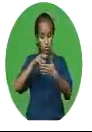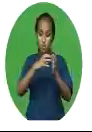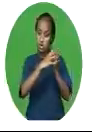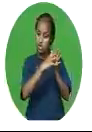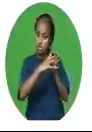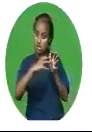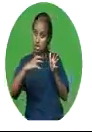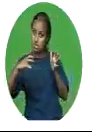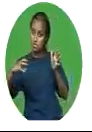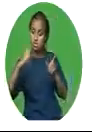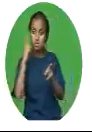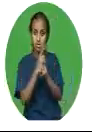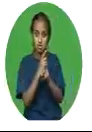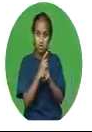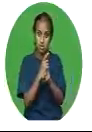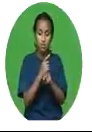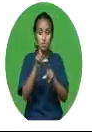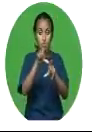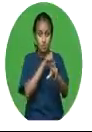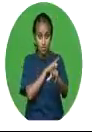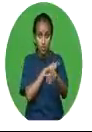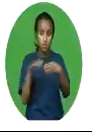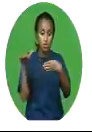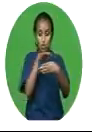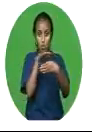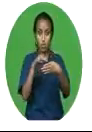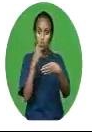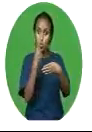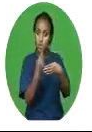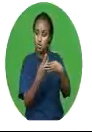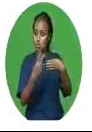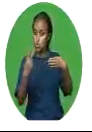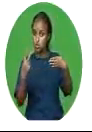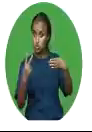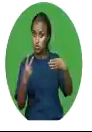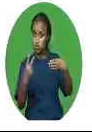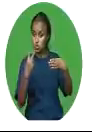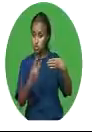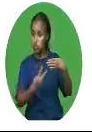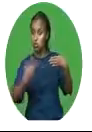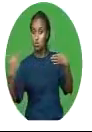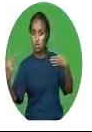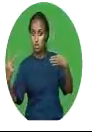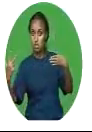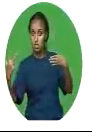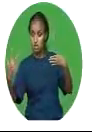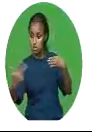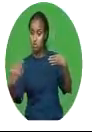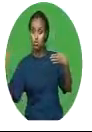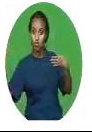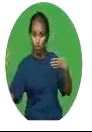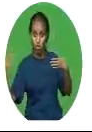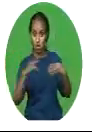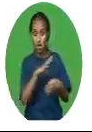Transfer the true length edges of the top view 1 to 2, 2 to 3, 3 to